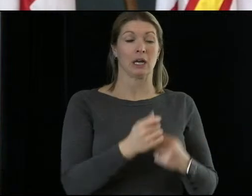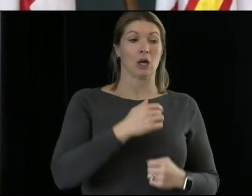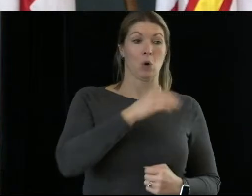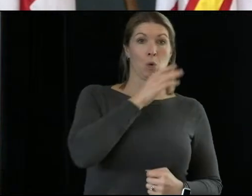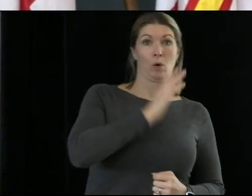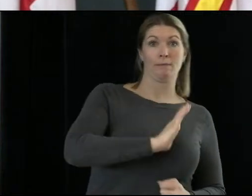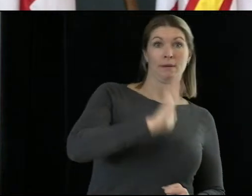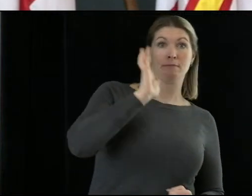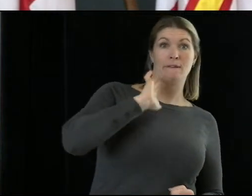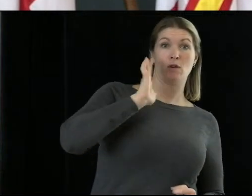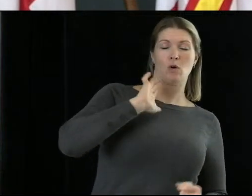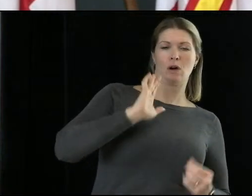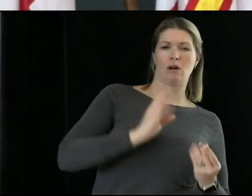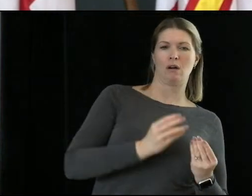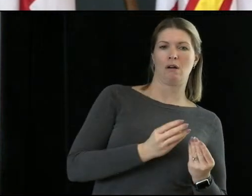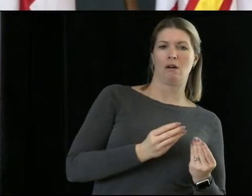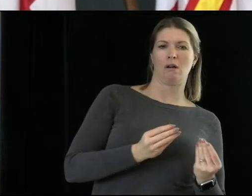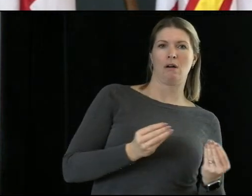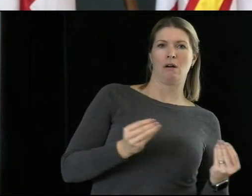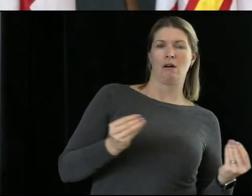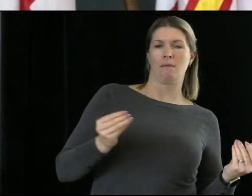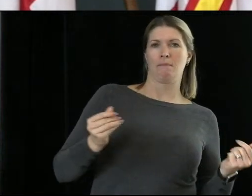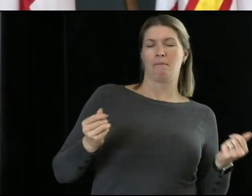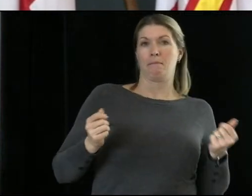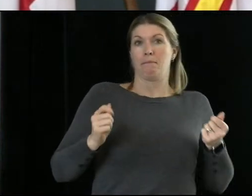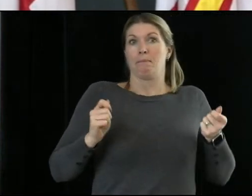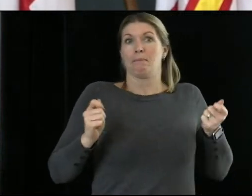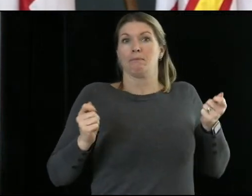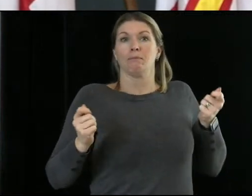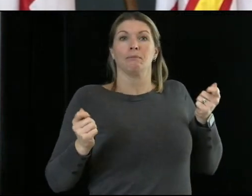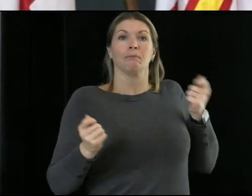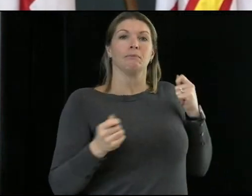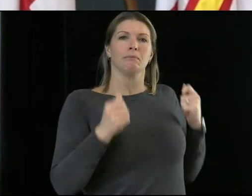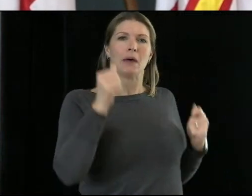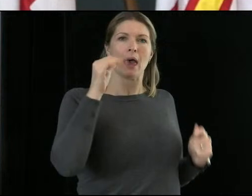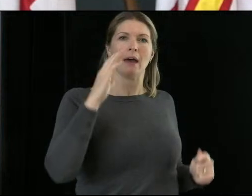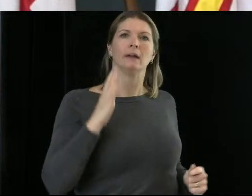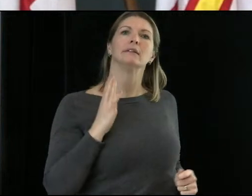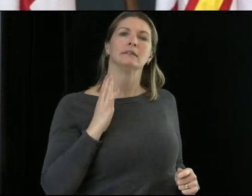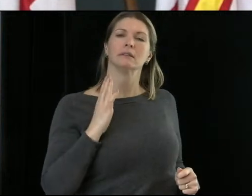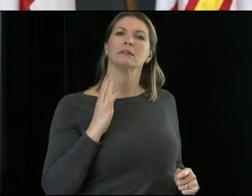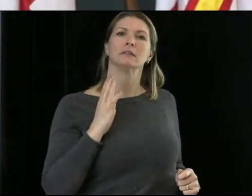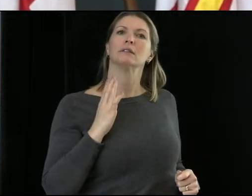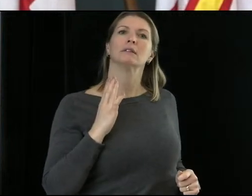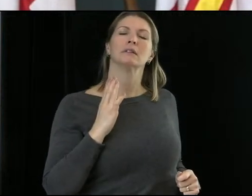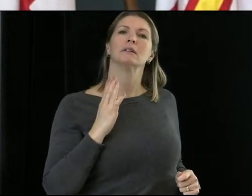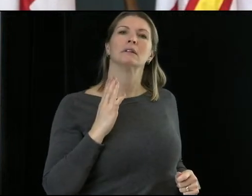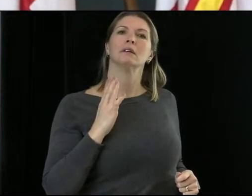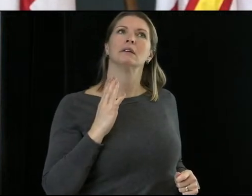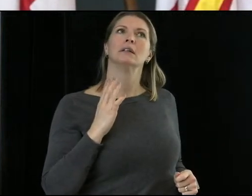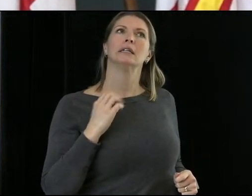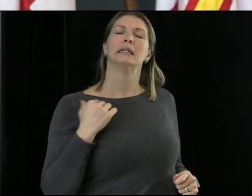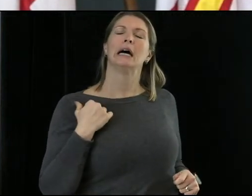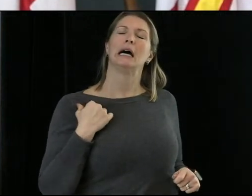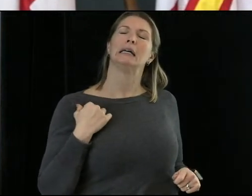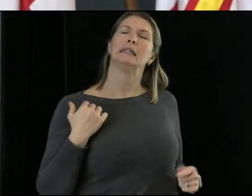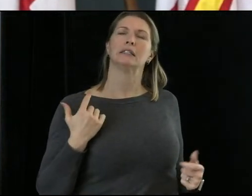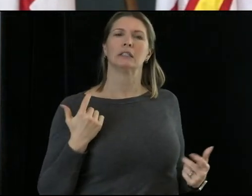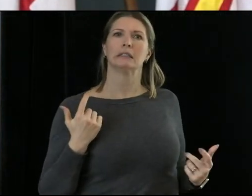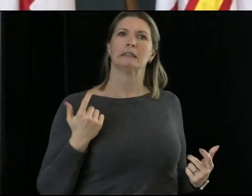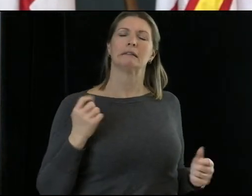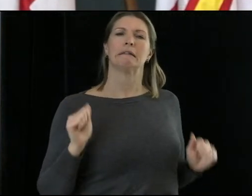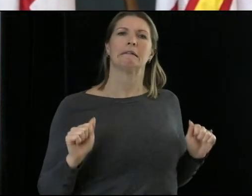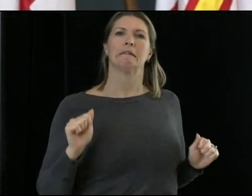was began to fade away, while the essence of the man within me started to take shape. I hesitated to entirely let go of her